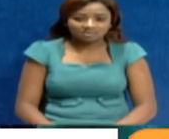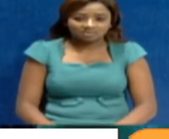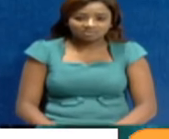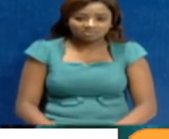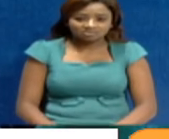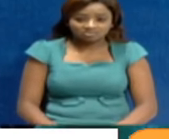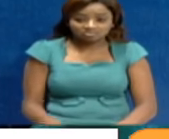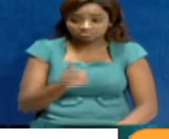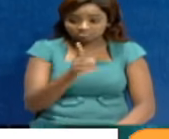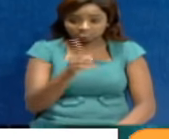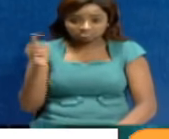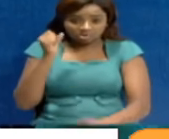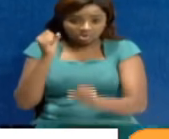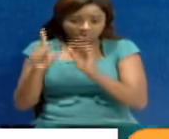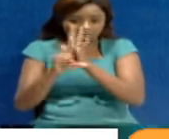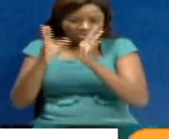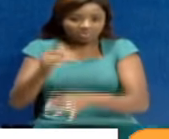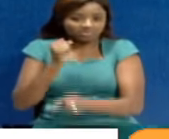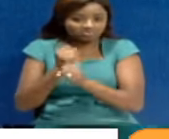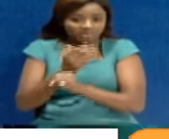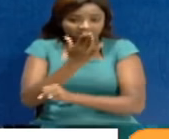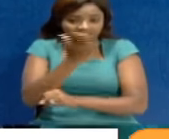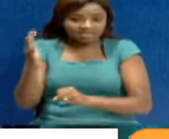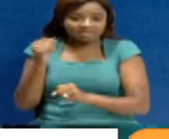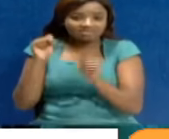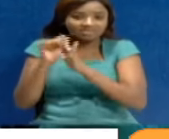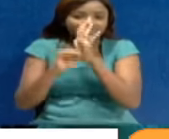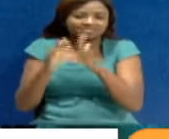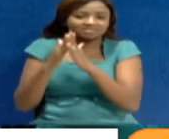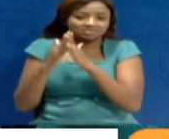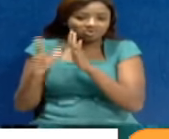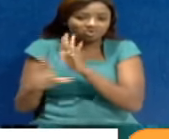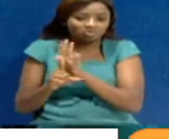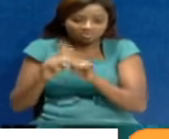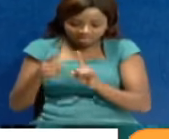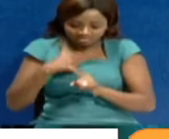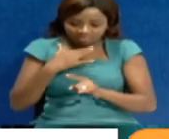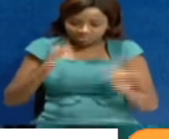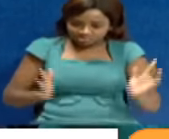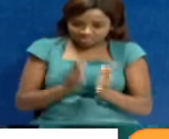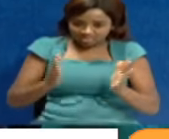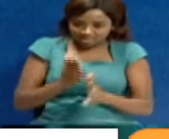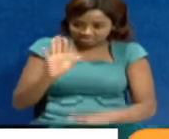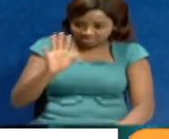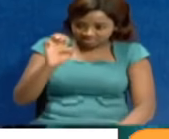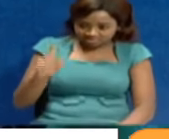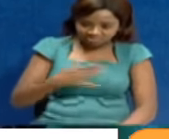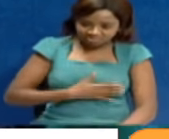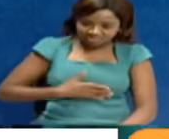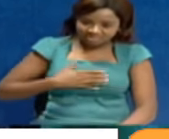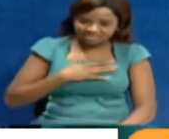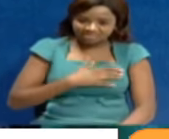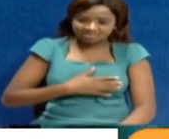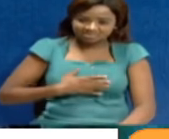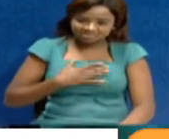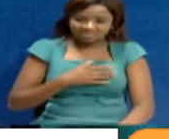at the state law, the lawyers defending some of these cases, but what I want to urge the executive is this. Can you please